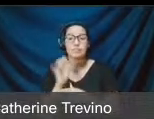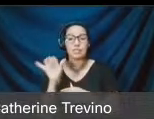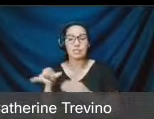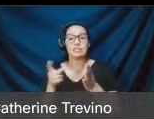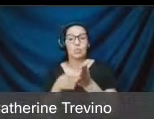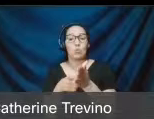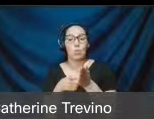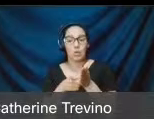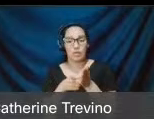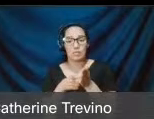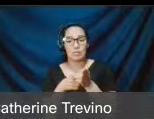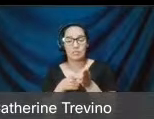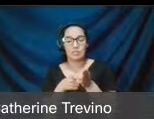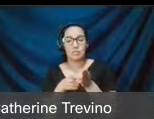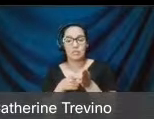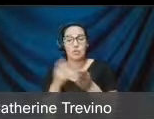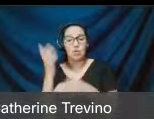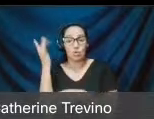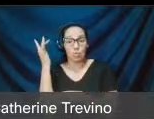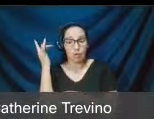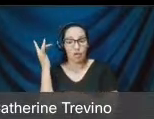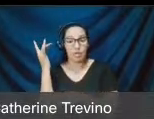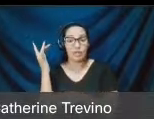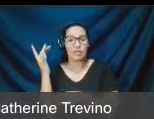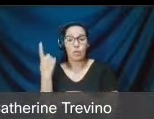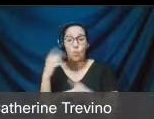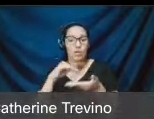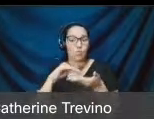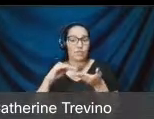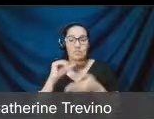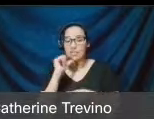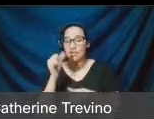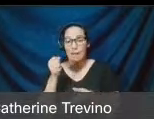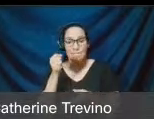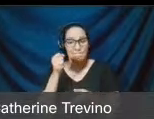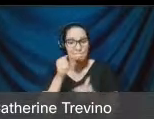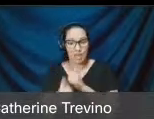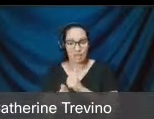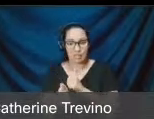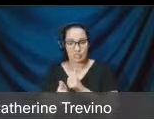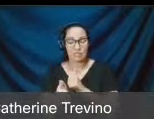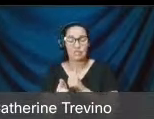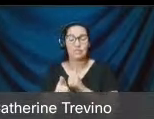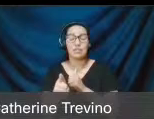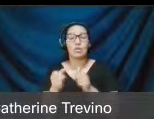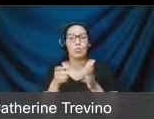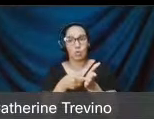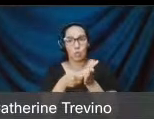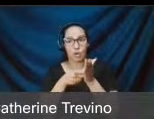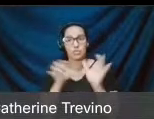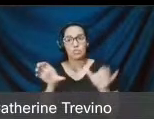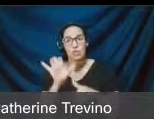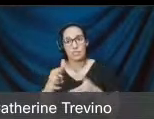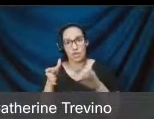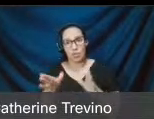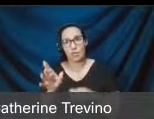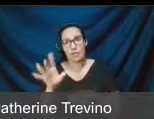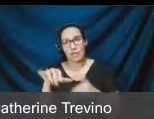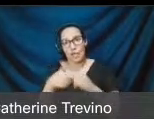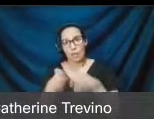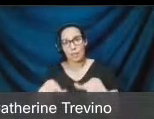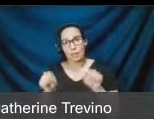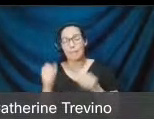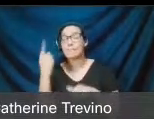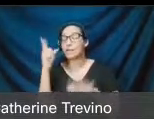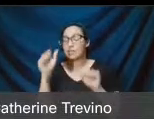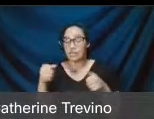that because one of the waivers did not pass, requires them to do it in this way, but instead take those meals